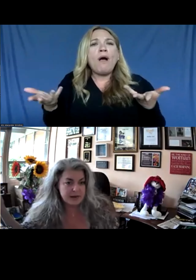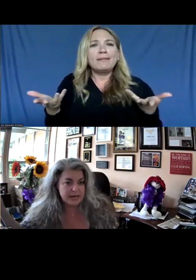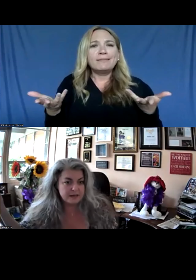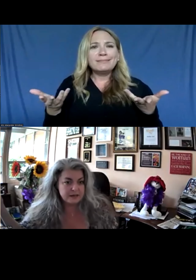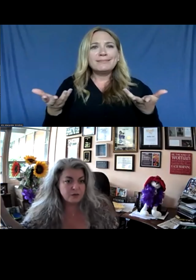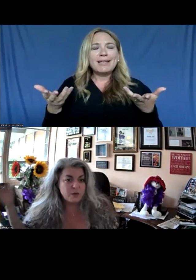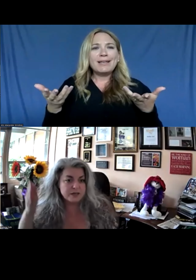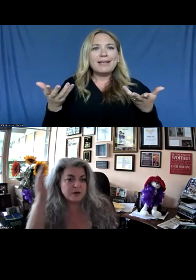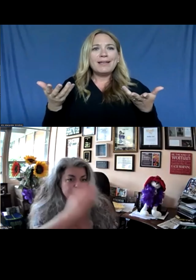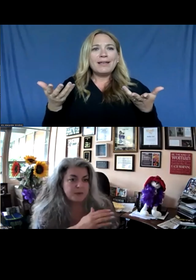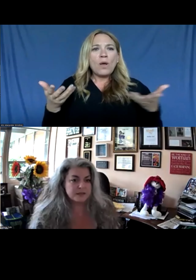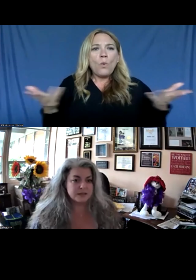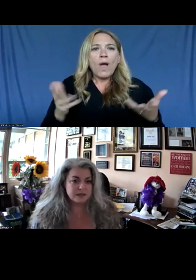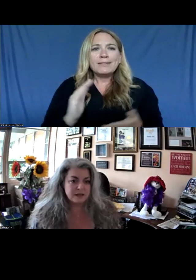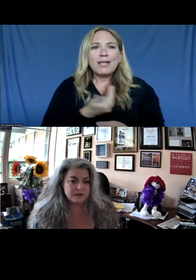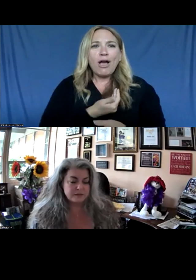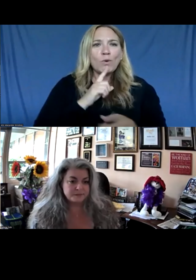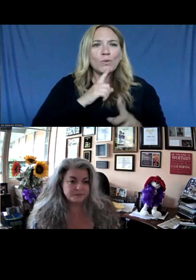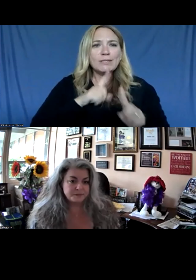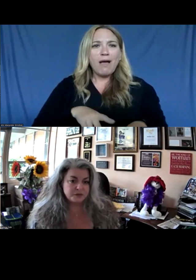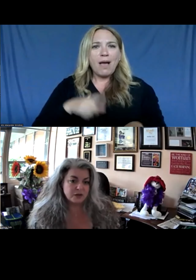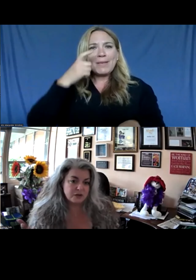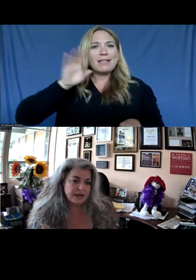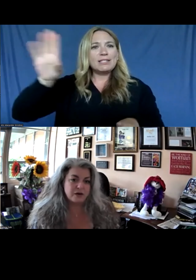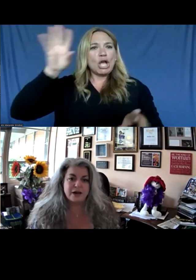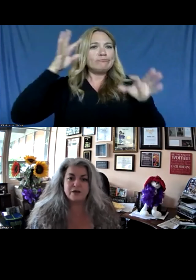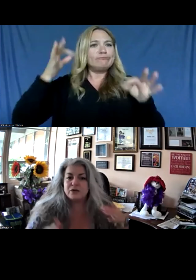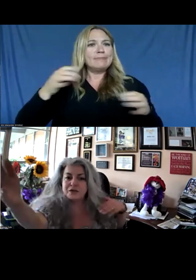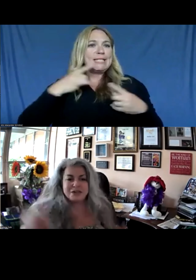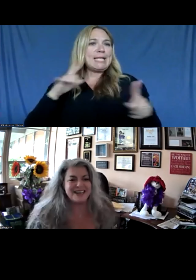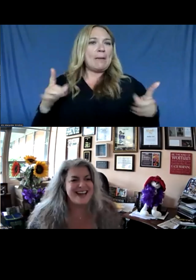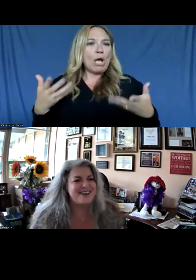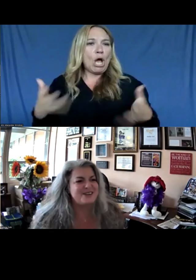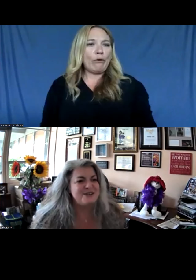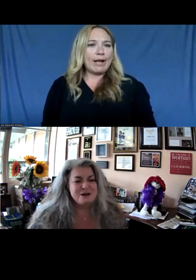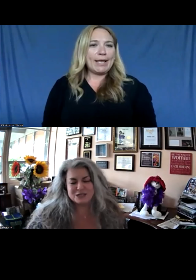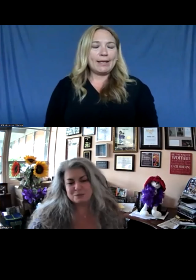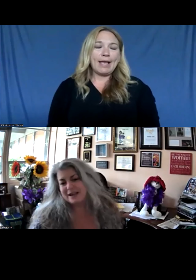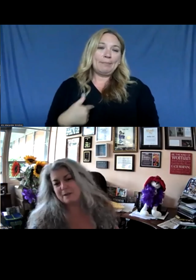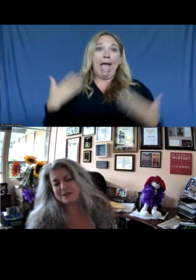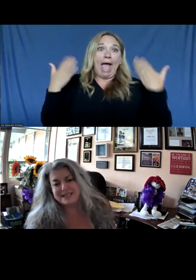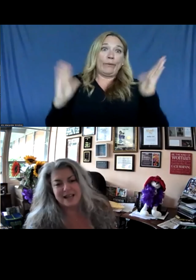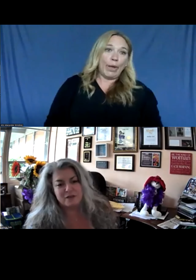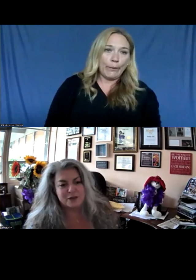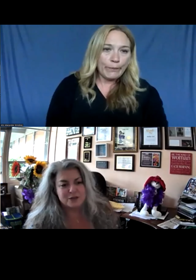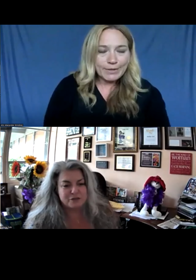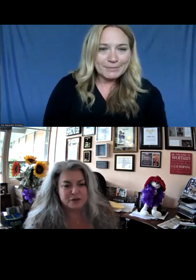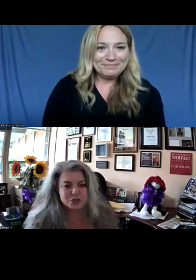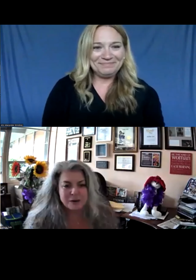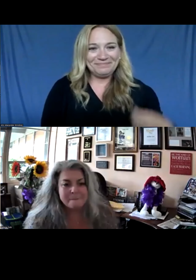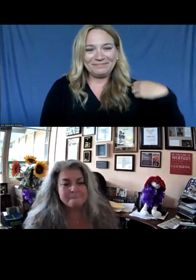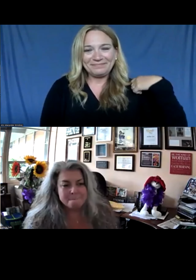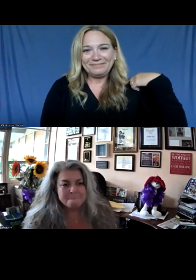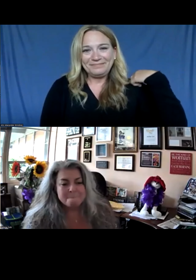already been made. What is our response? So I don't know how you respond to that. That's great, Debbie.